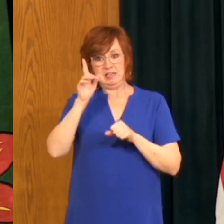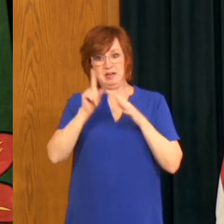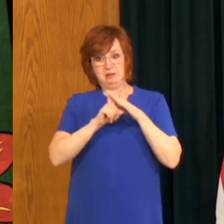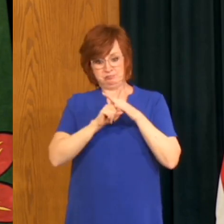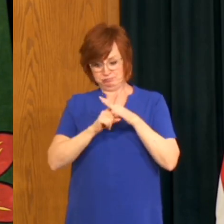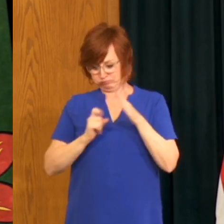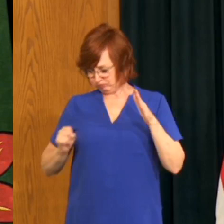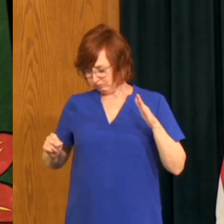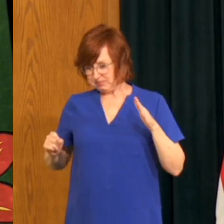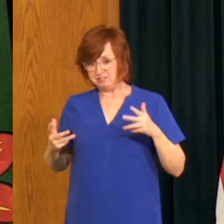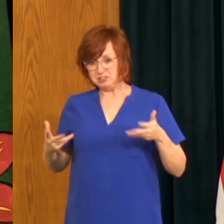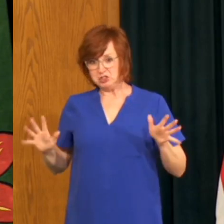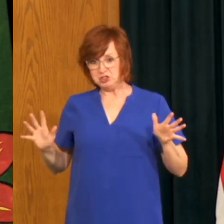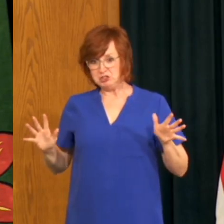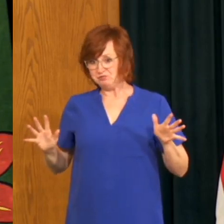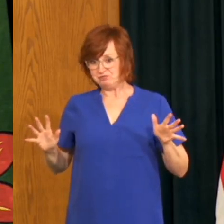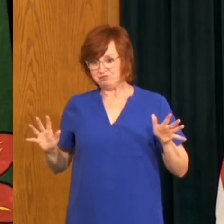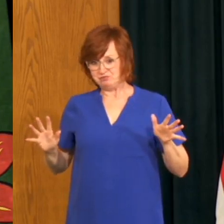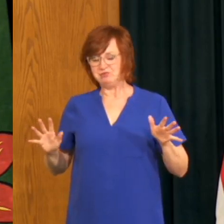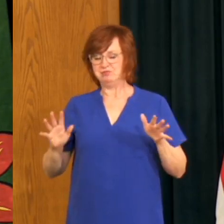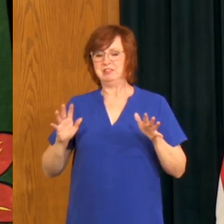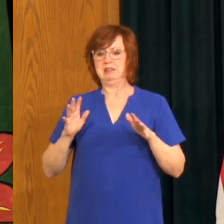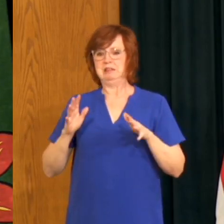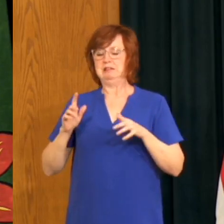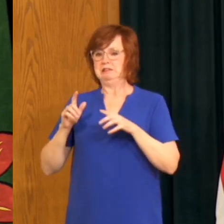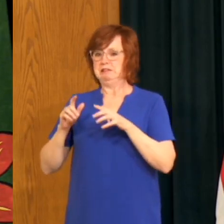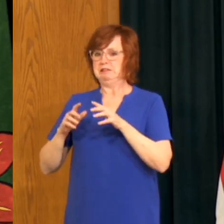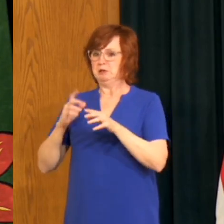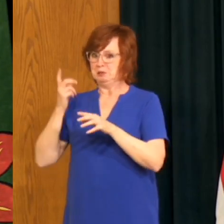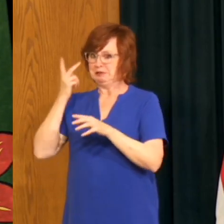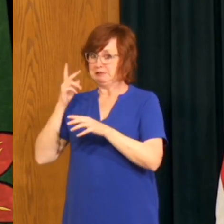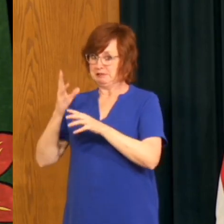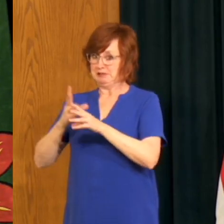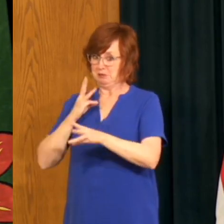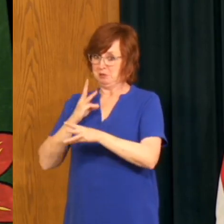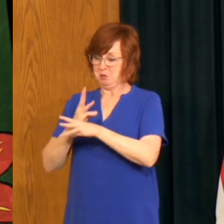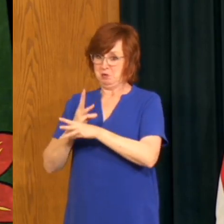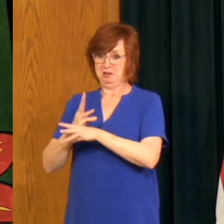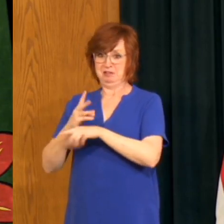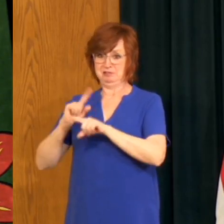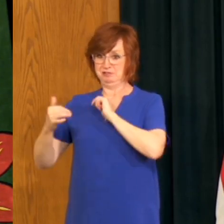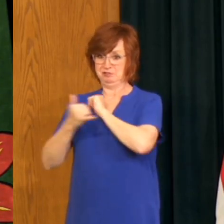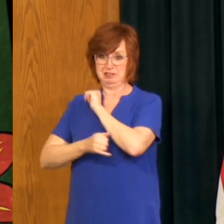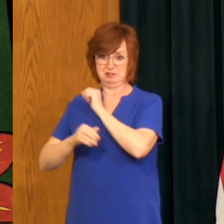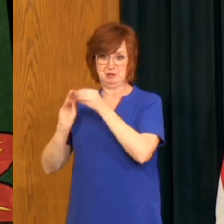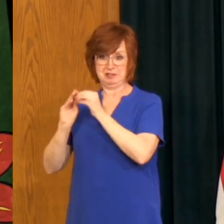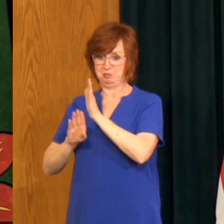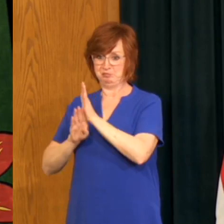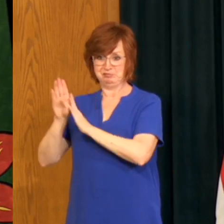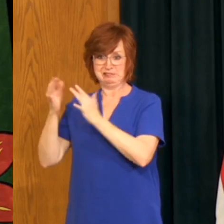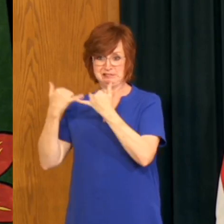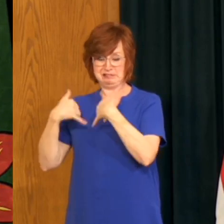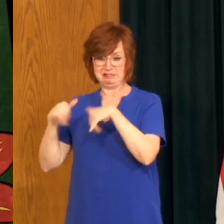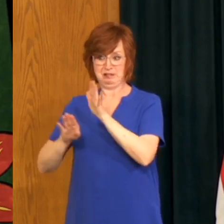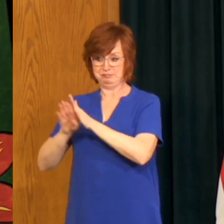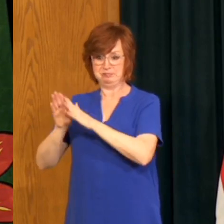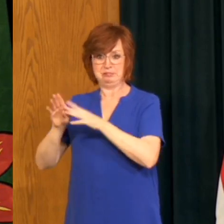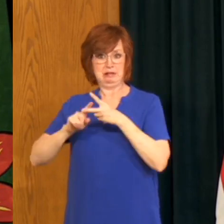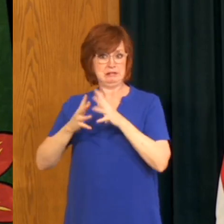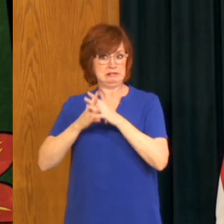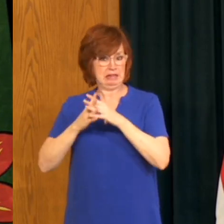in many parts of the world, including some other parts of our nation and many areas of the United States. So we need to remain